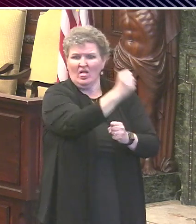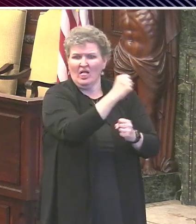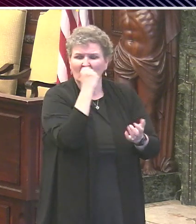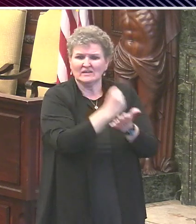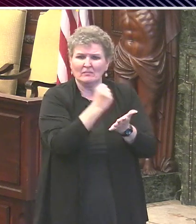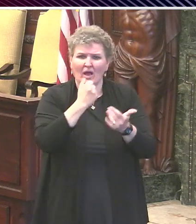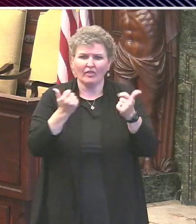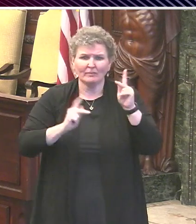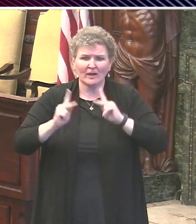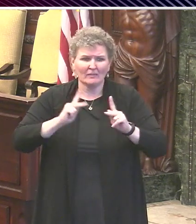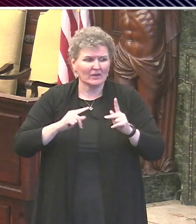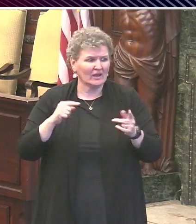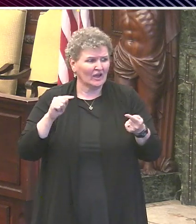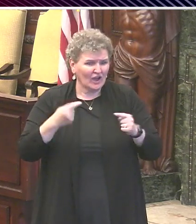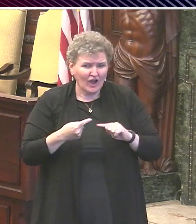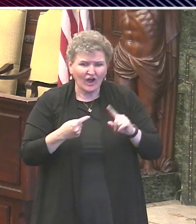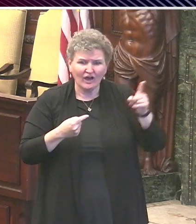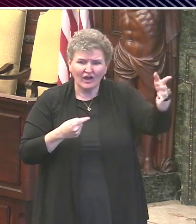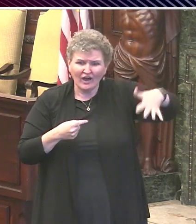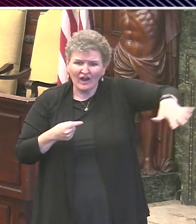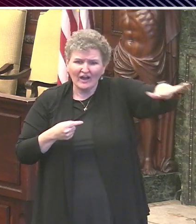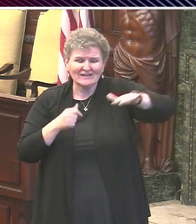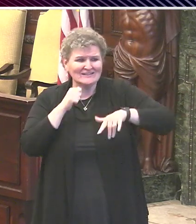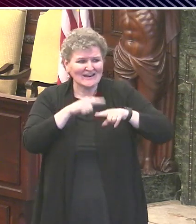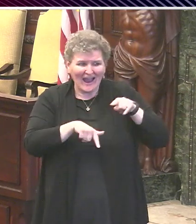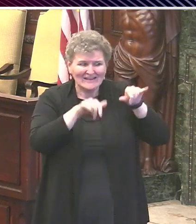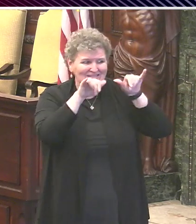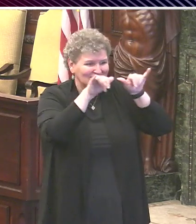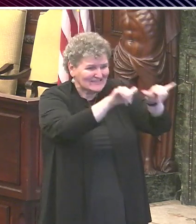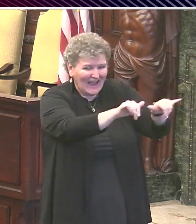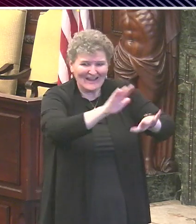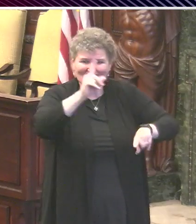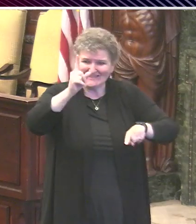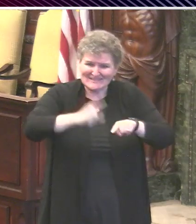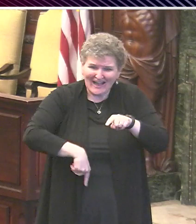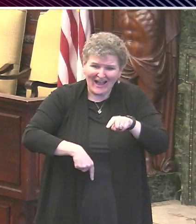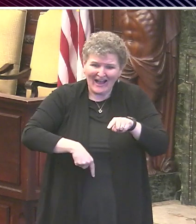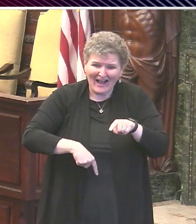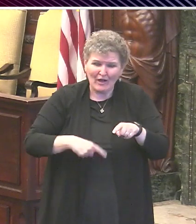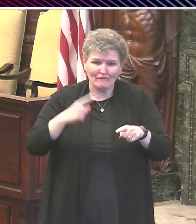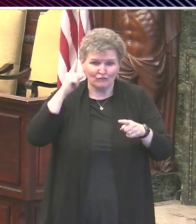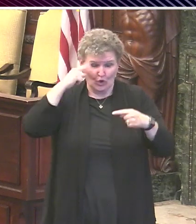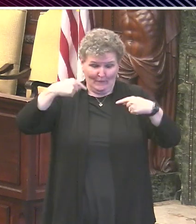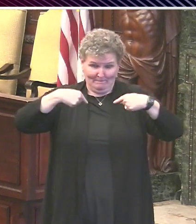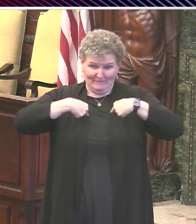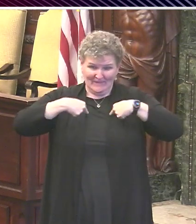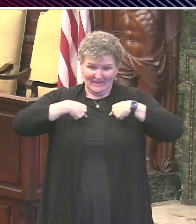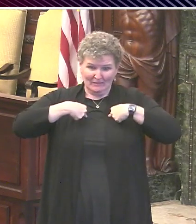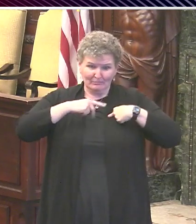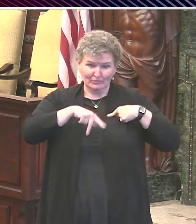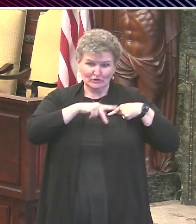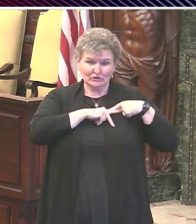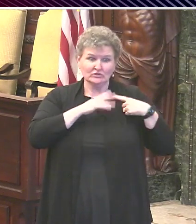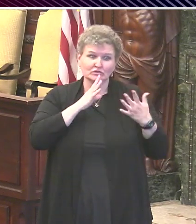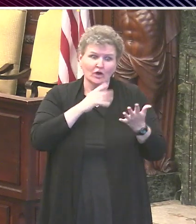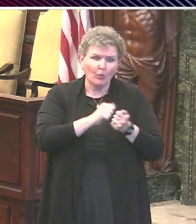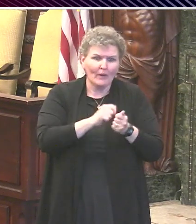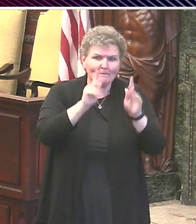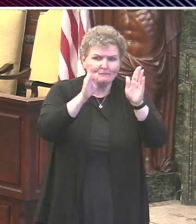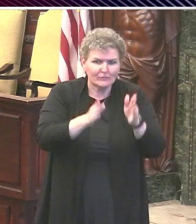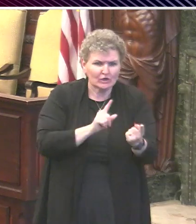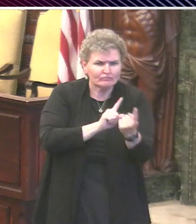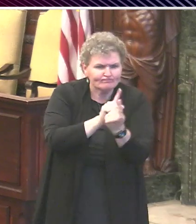and it just cannot be sustained. But I believe that it's important for me to talk to them personally, and for Kelvin to talk to them personally, and possibly the